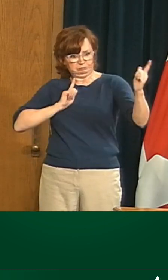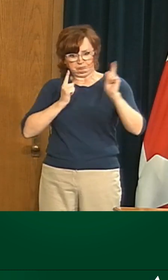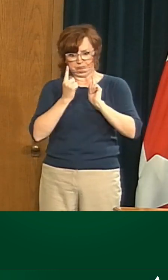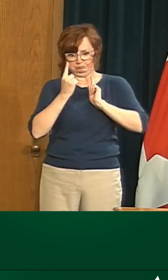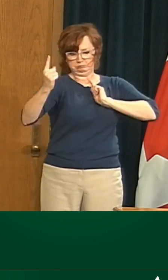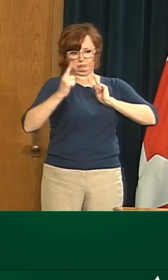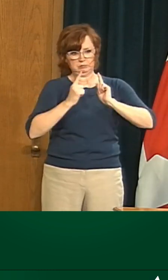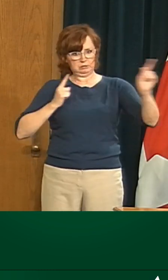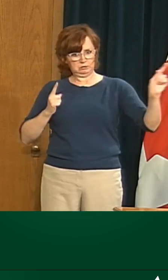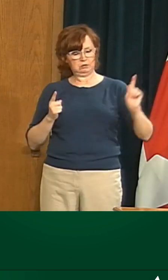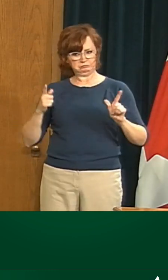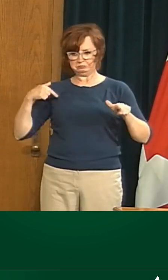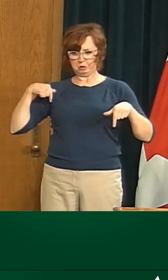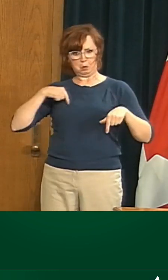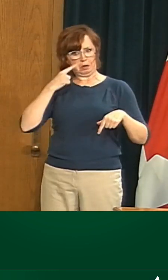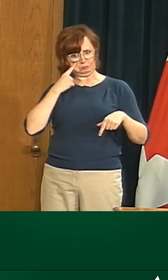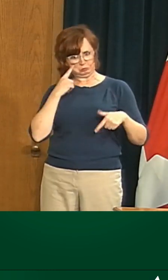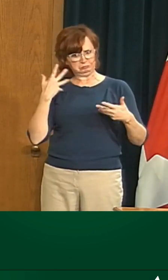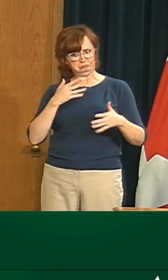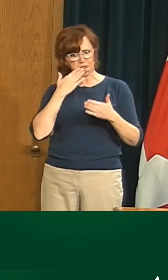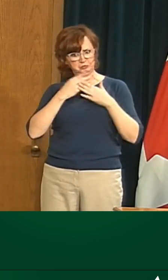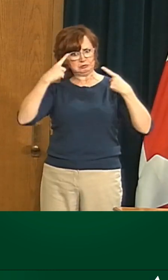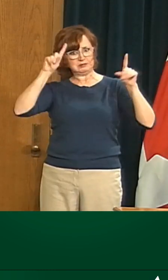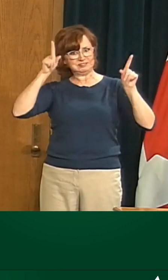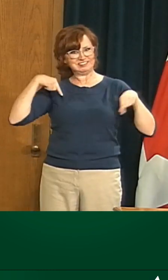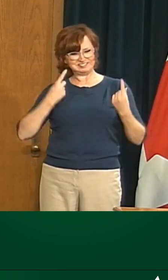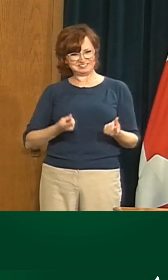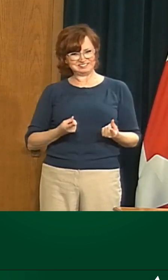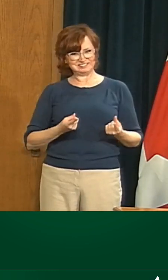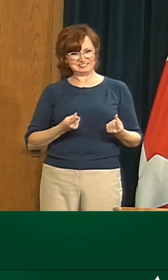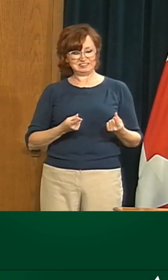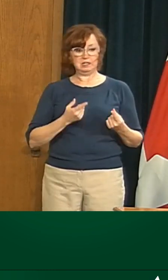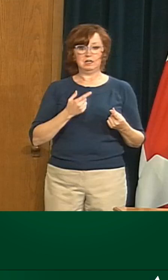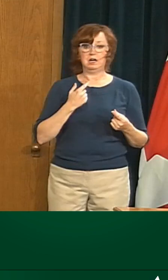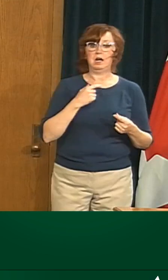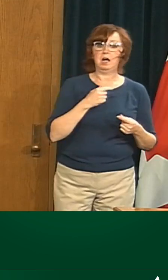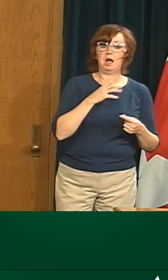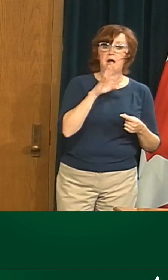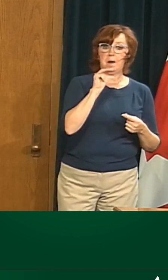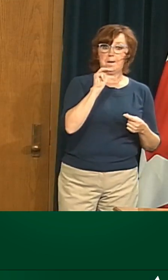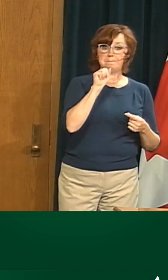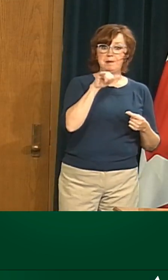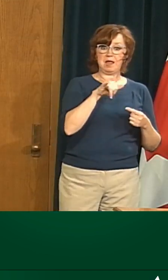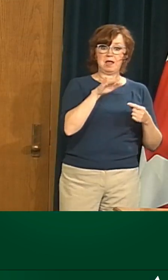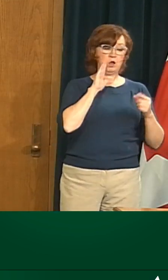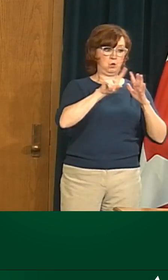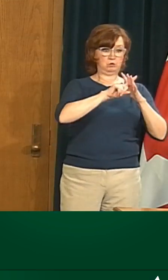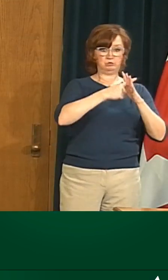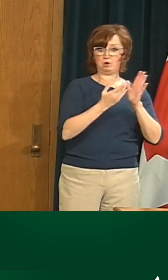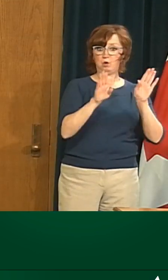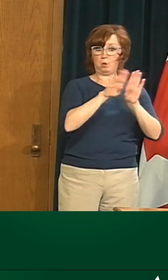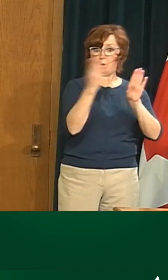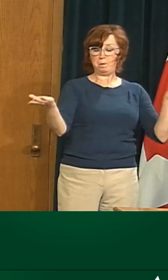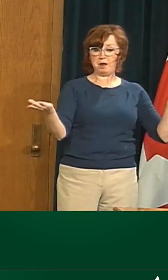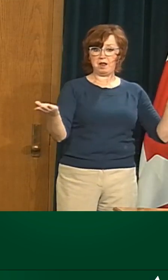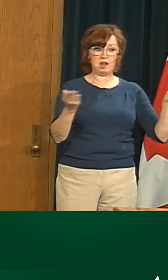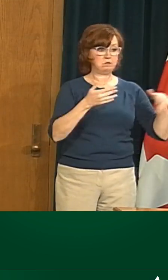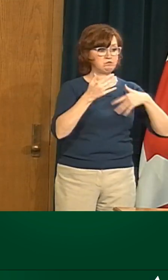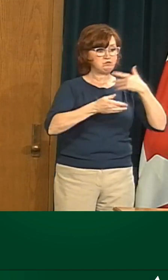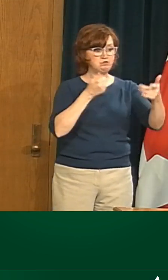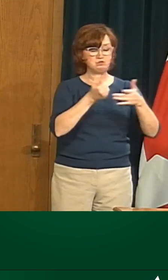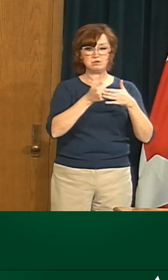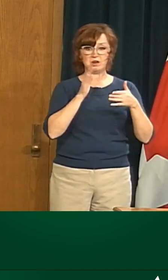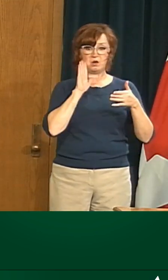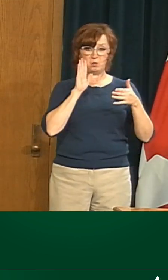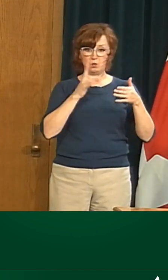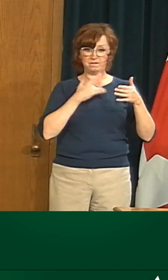no increase when people are engaging in other allowed activities as it relates to commercial activity. We also have